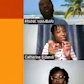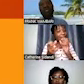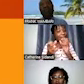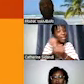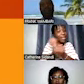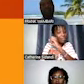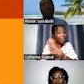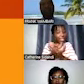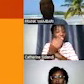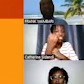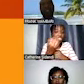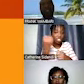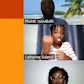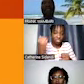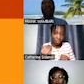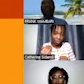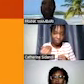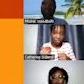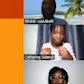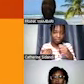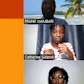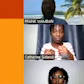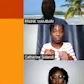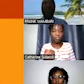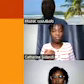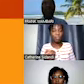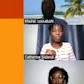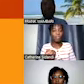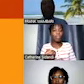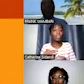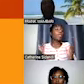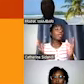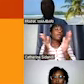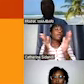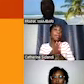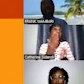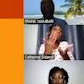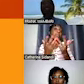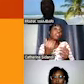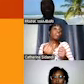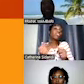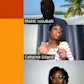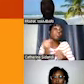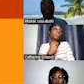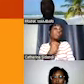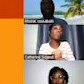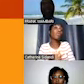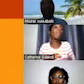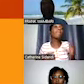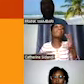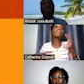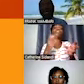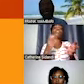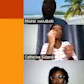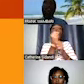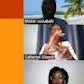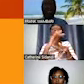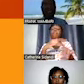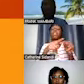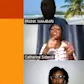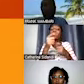what is going on. They may not be able to handle all the pressure, but try to explain to them that